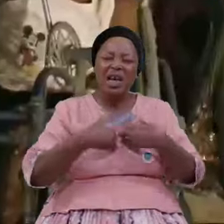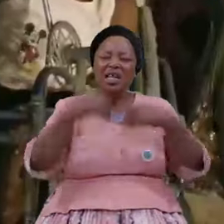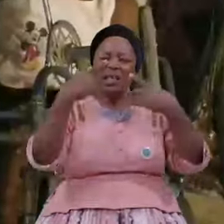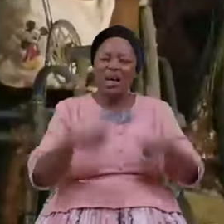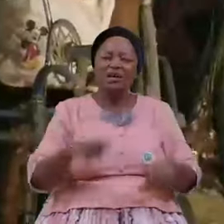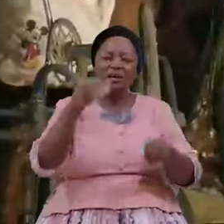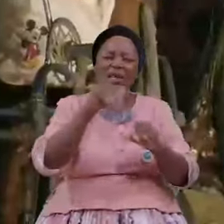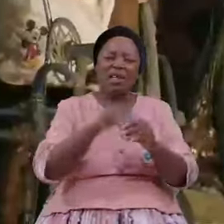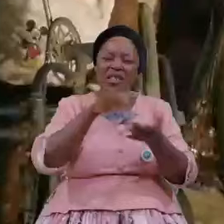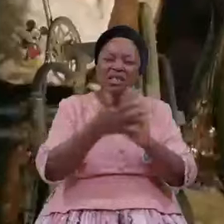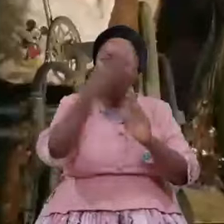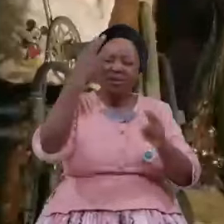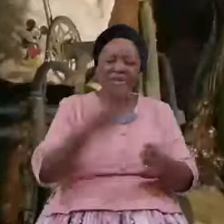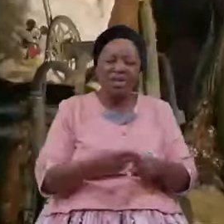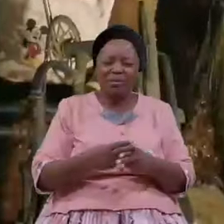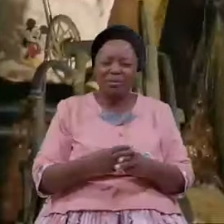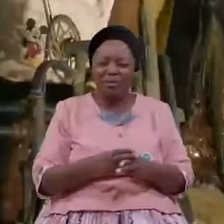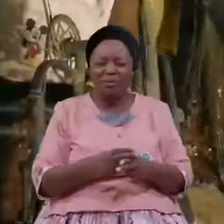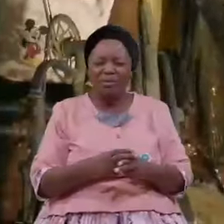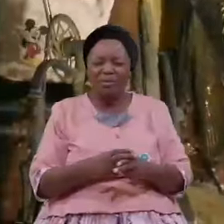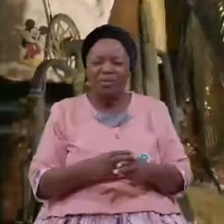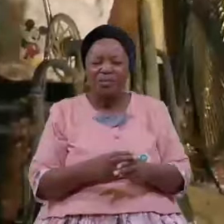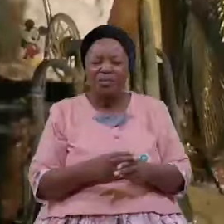Jesus' name.